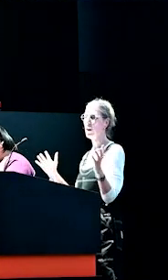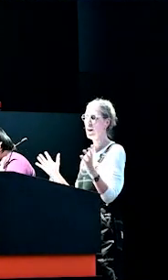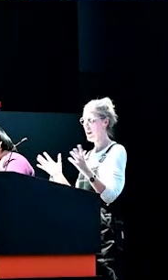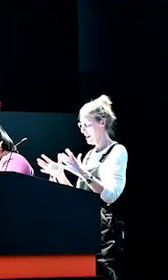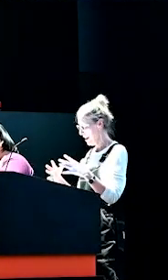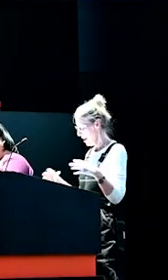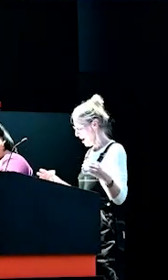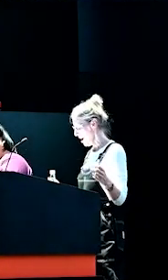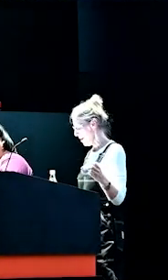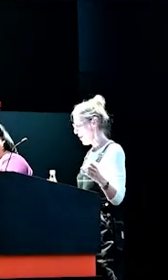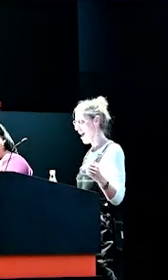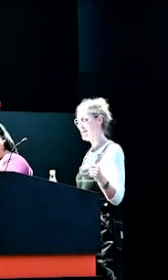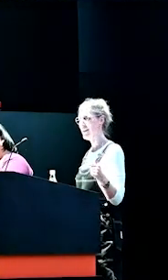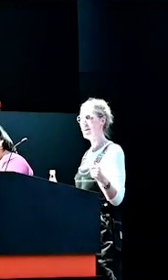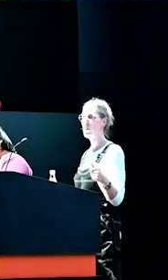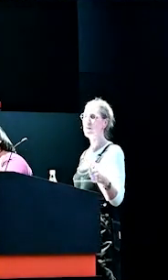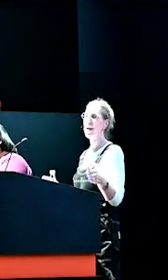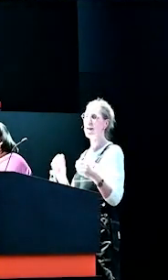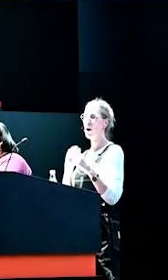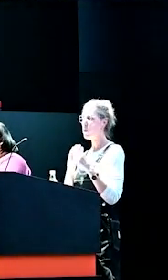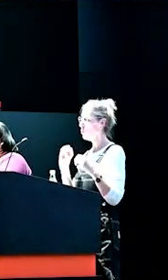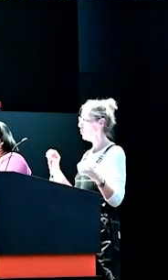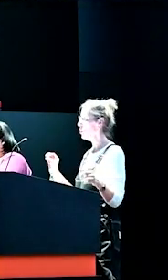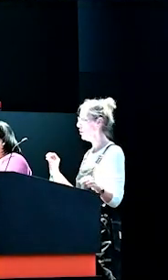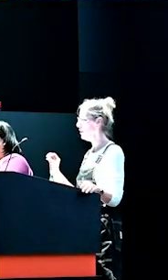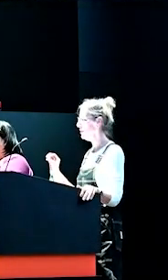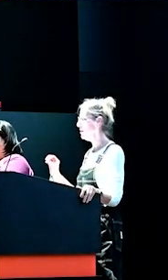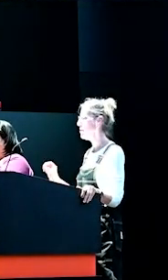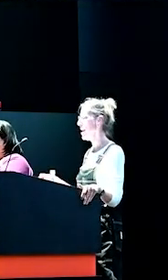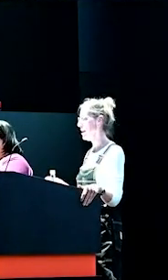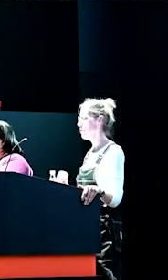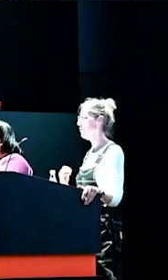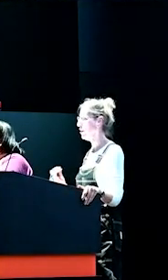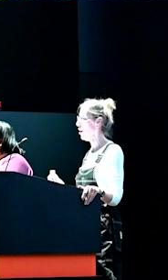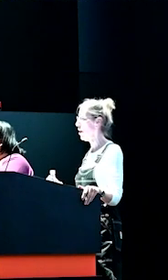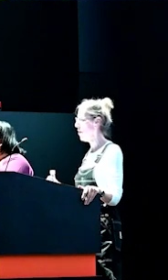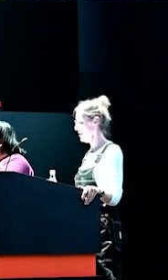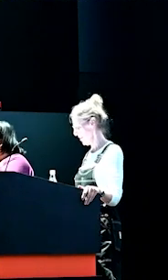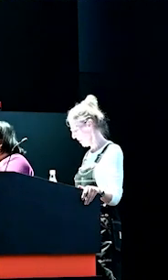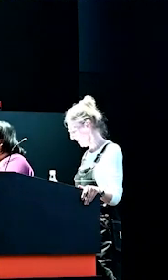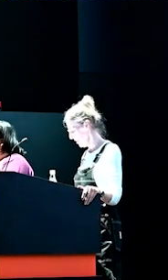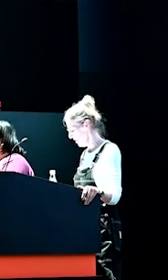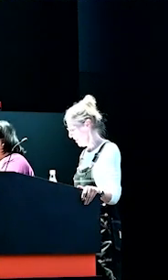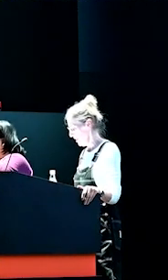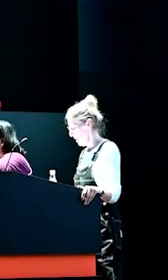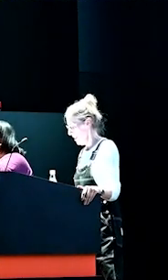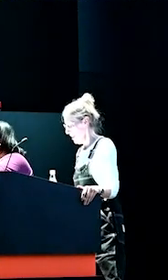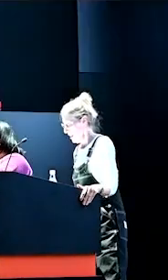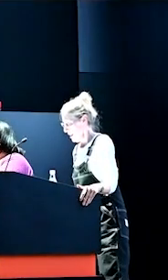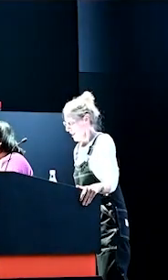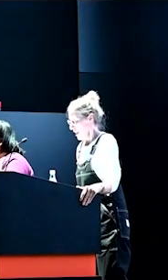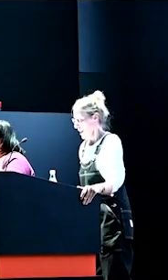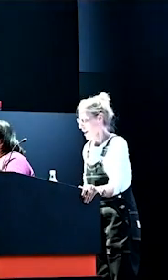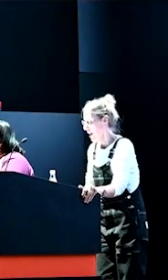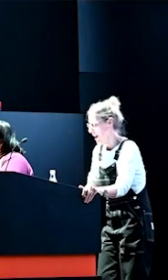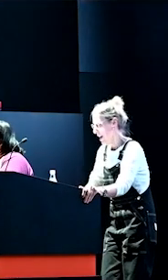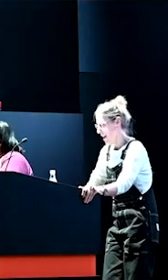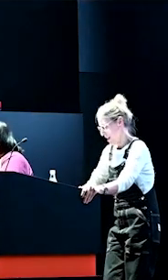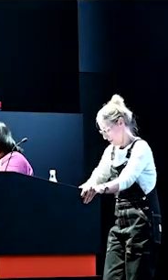a free essence, but then a rule to make it feel authentic.